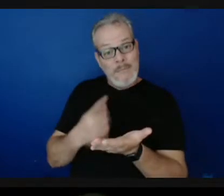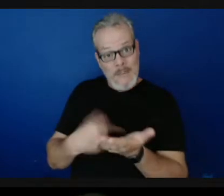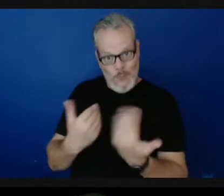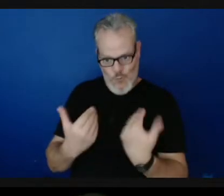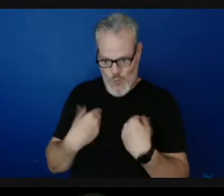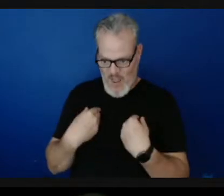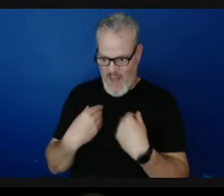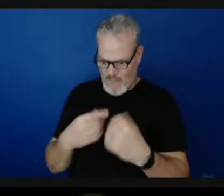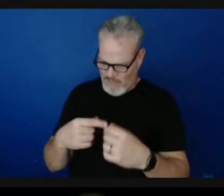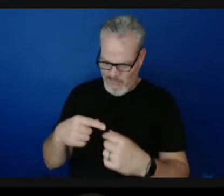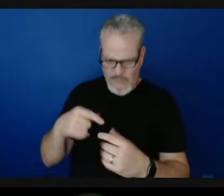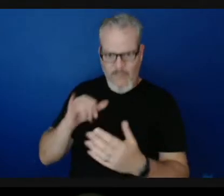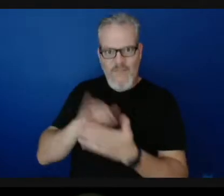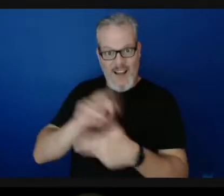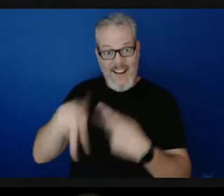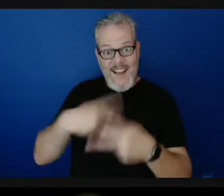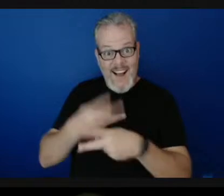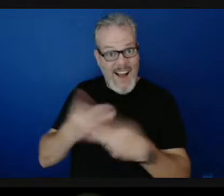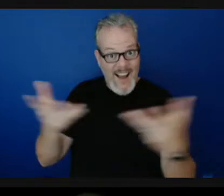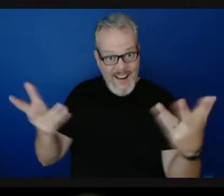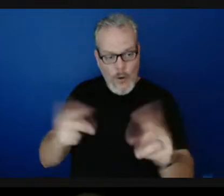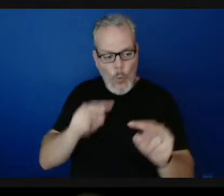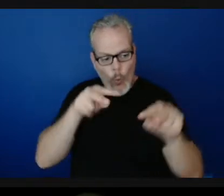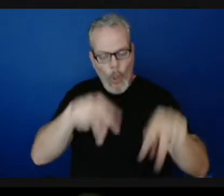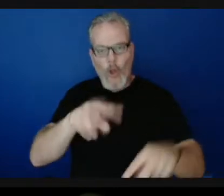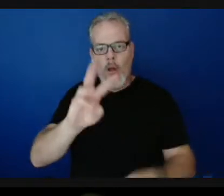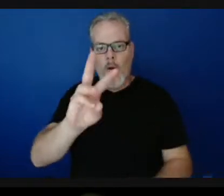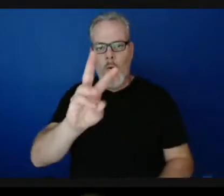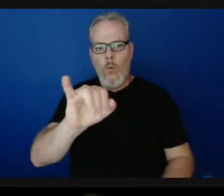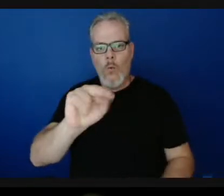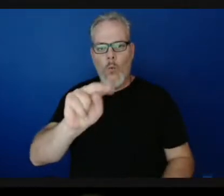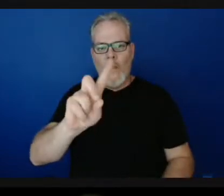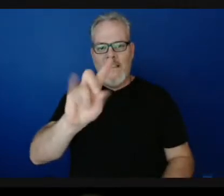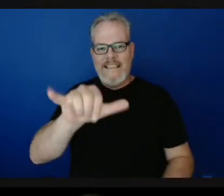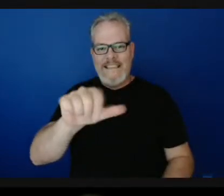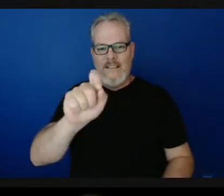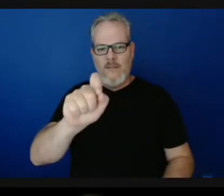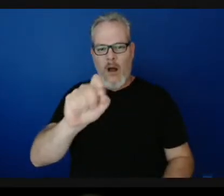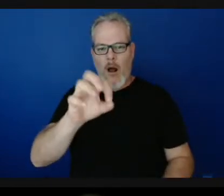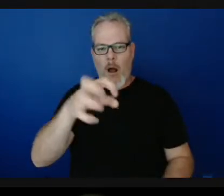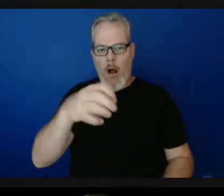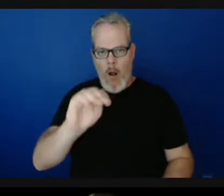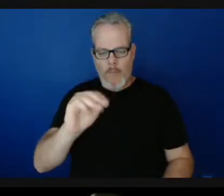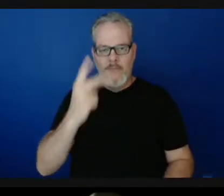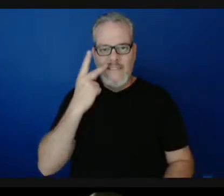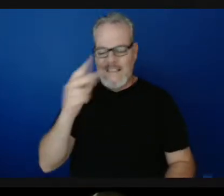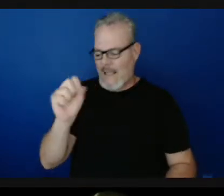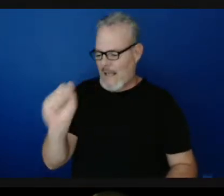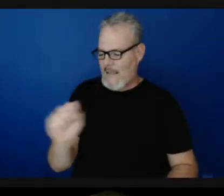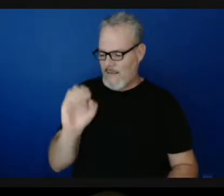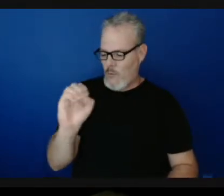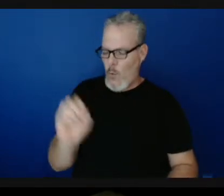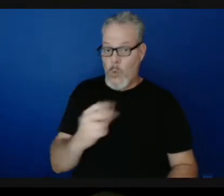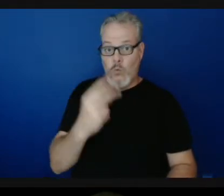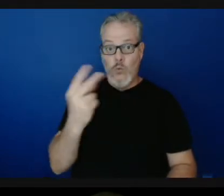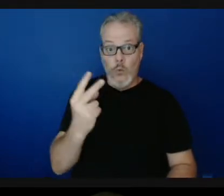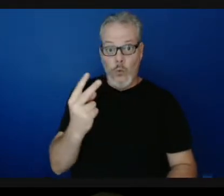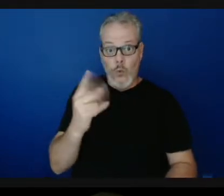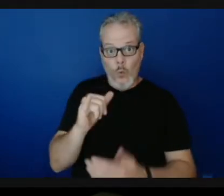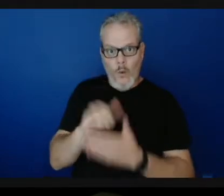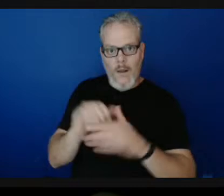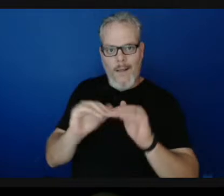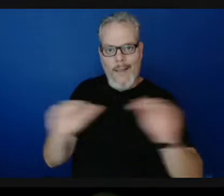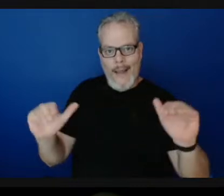to our windy.com SO2 layer. And there you see the extra red color from emissions here in